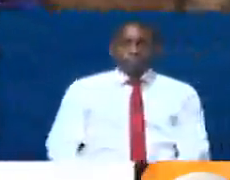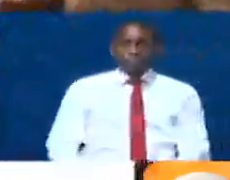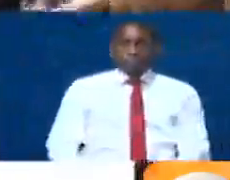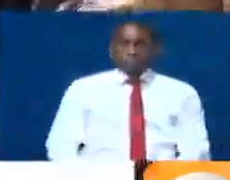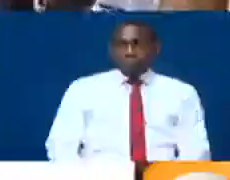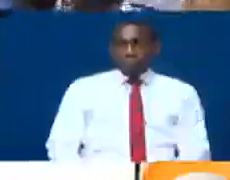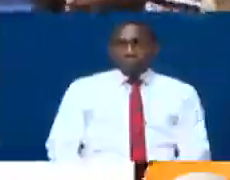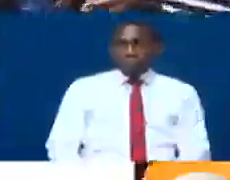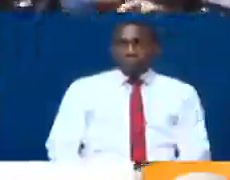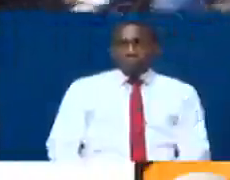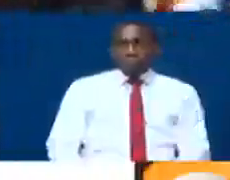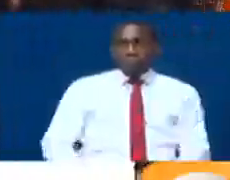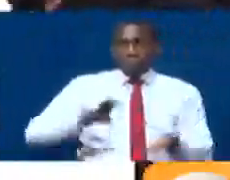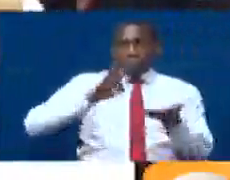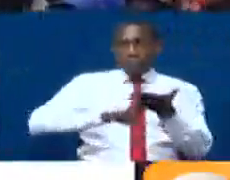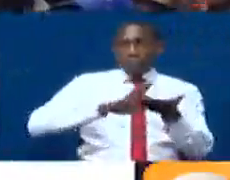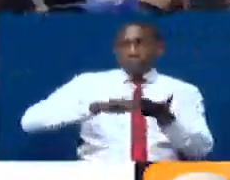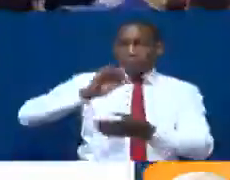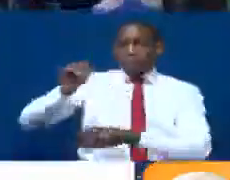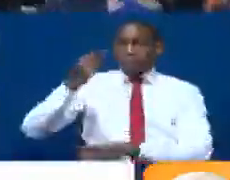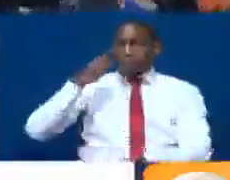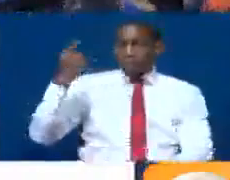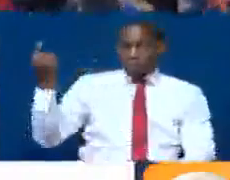Awendo constituency in Migori County